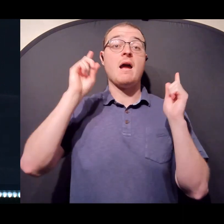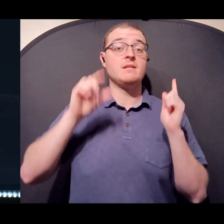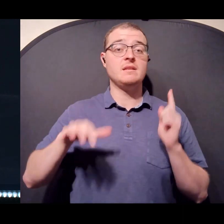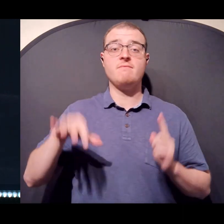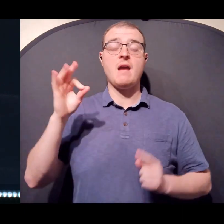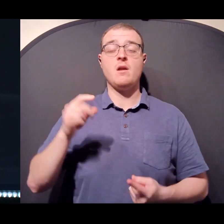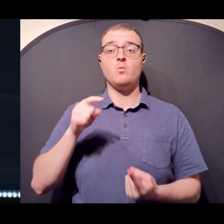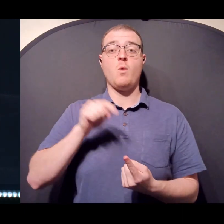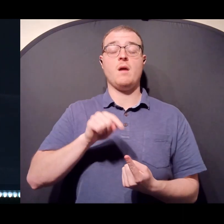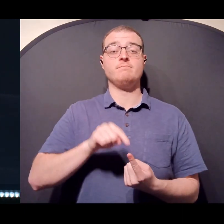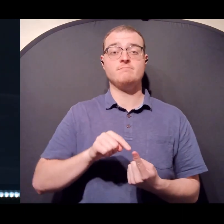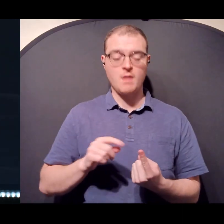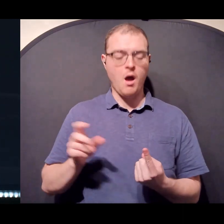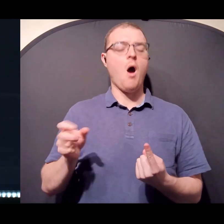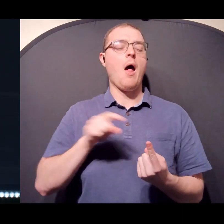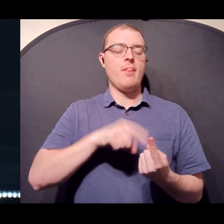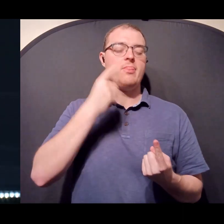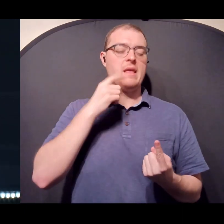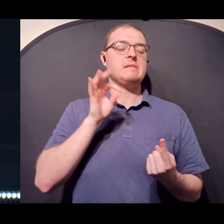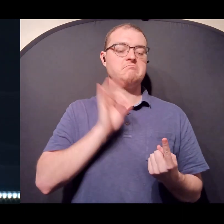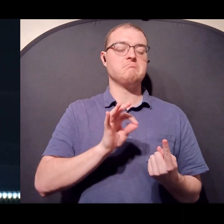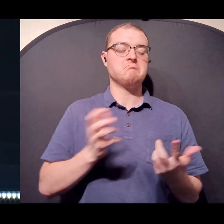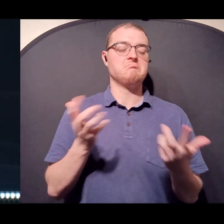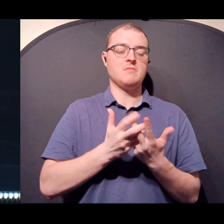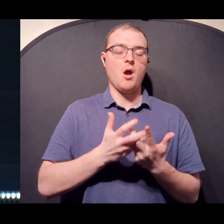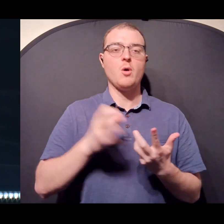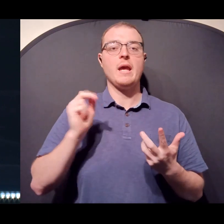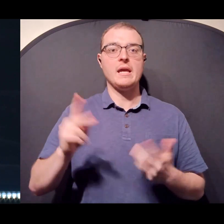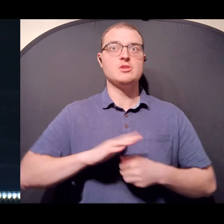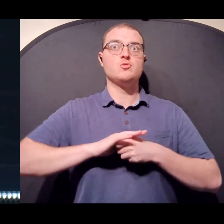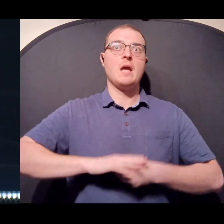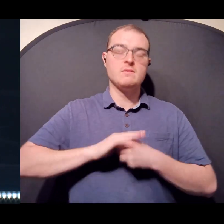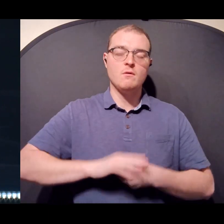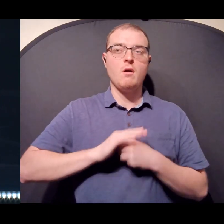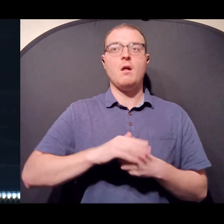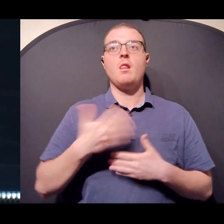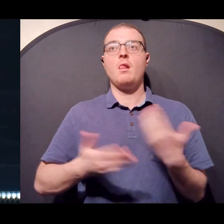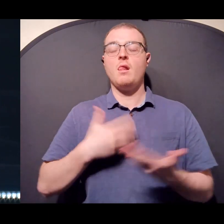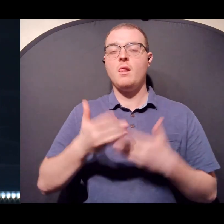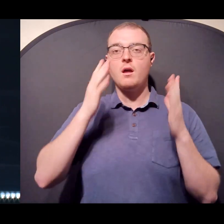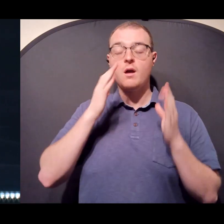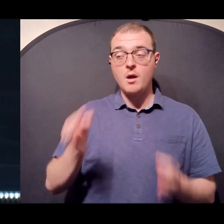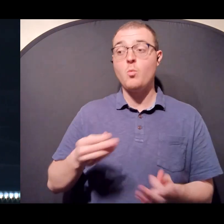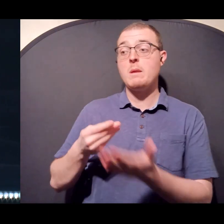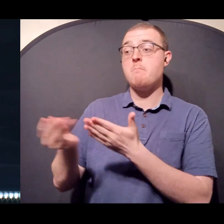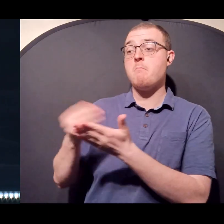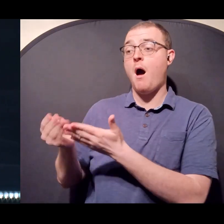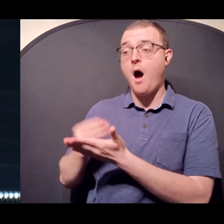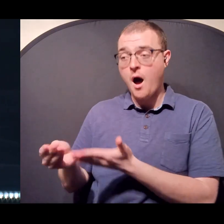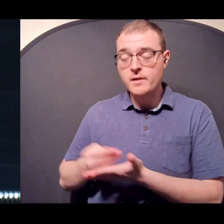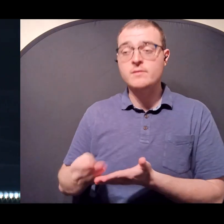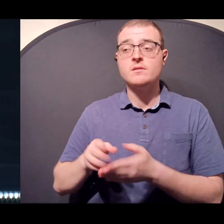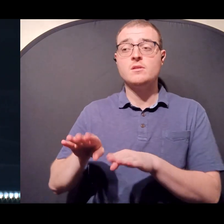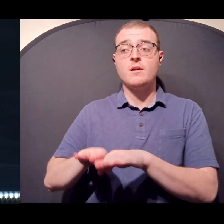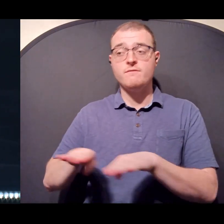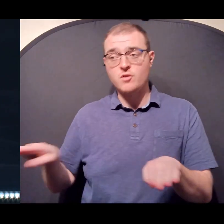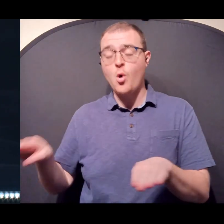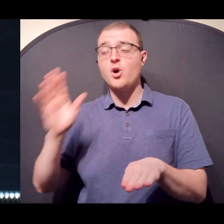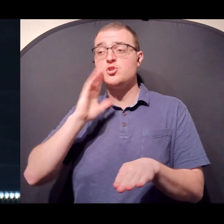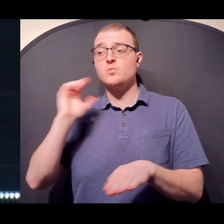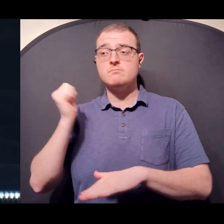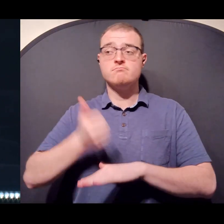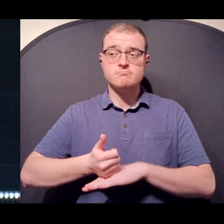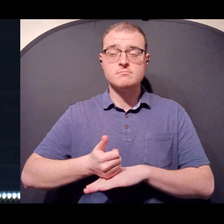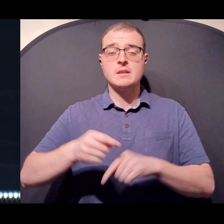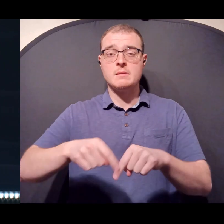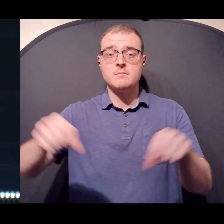I think this is the one. It's stressful. You just gotta go for it. And finally, we made a decision, and we bought the floors, and we're gonna get them installed. And we